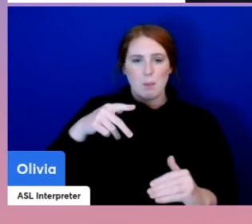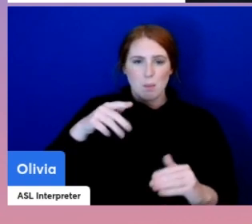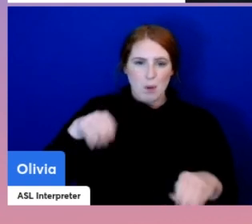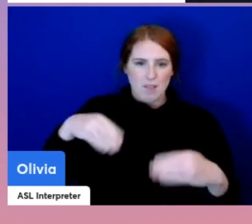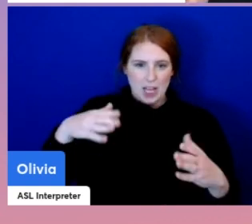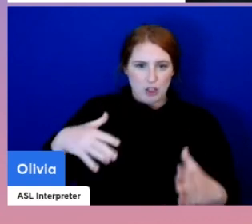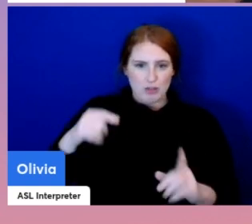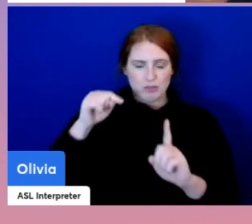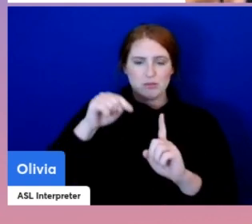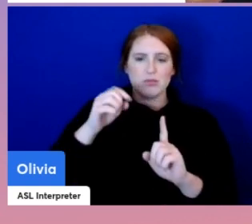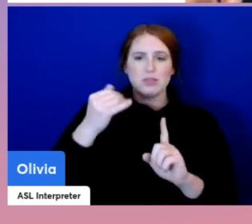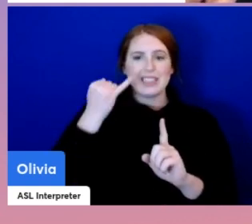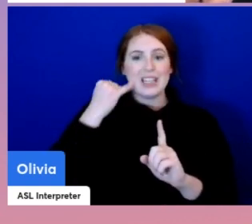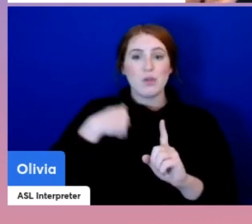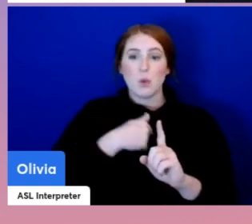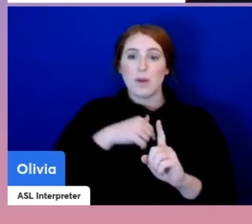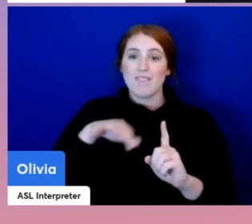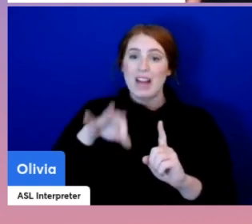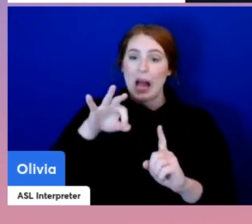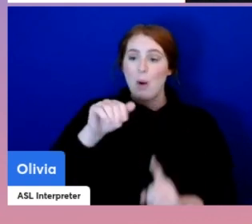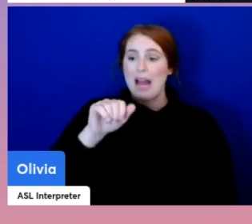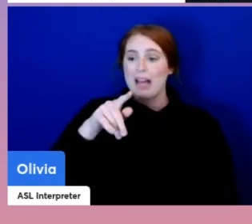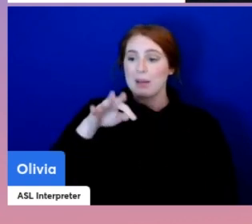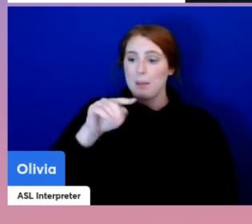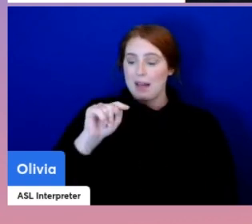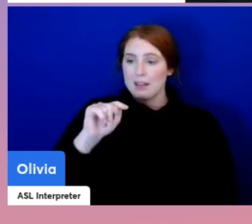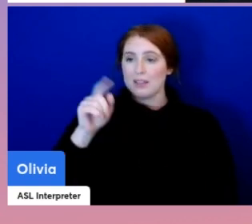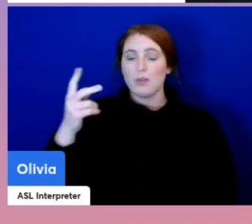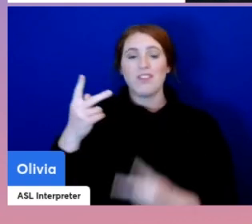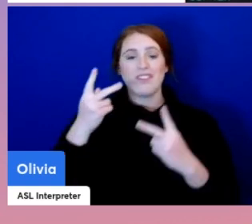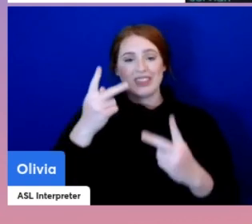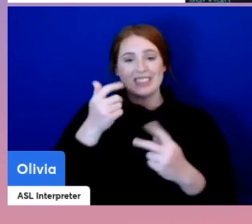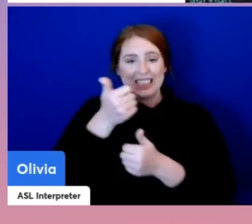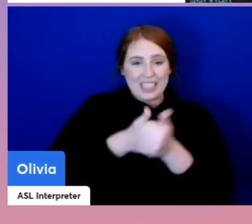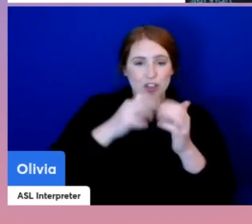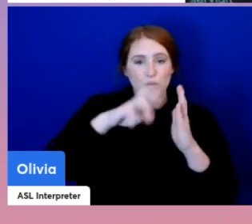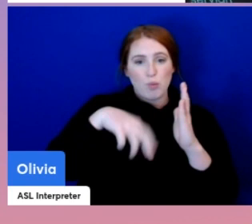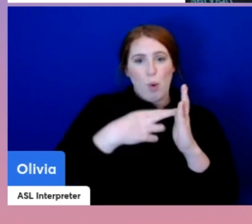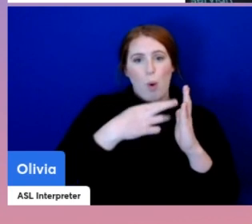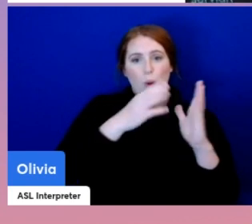this stack, it would visit each of these nodes and perform whatever action that we coded it to do.